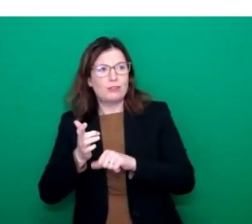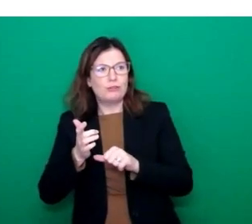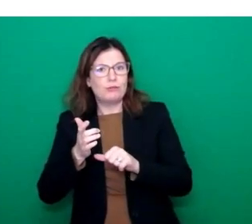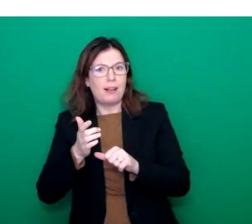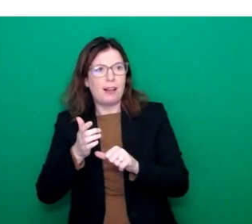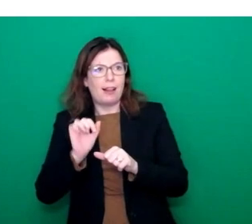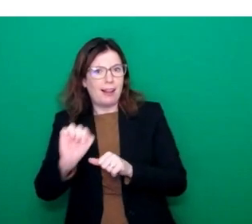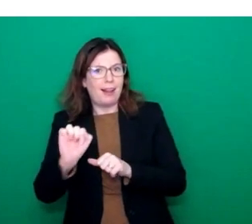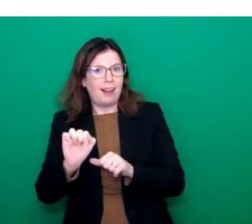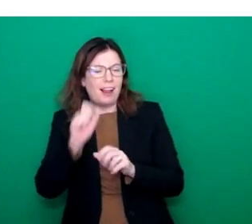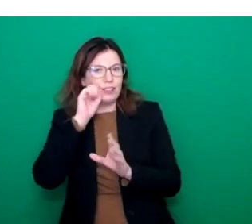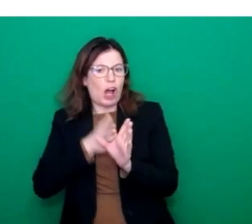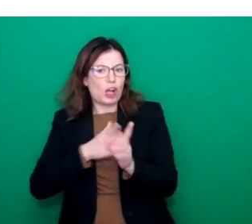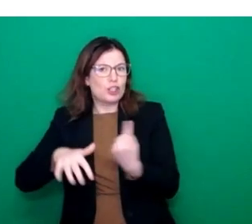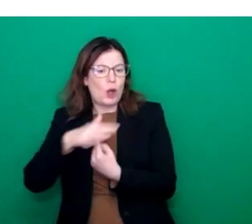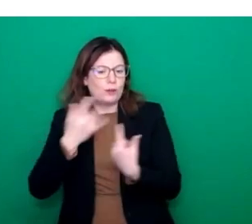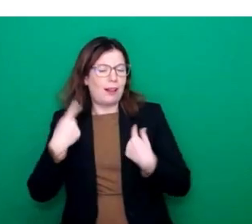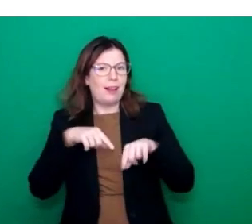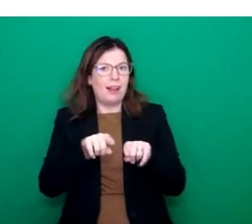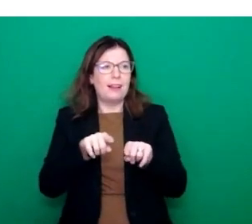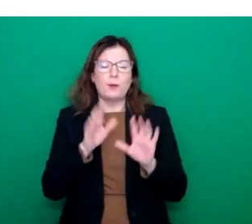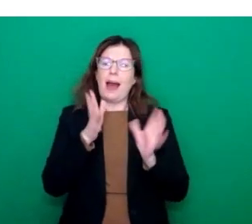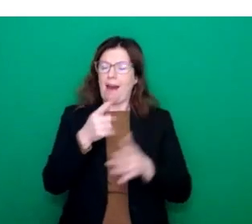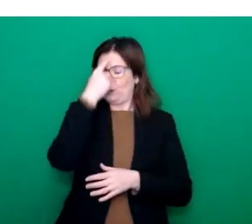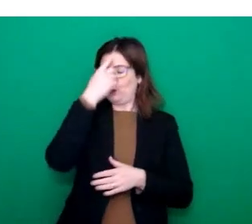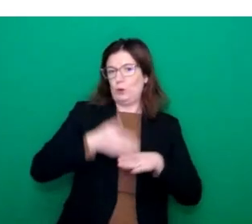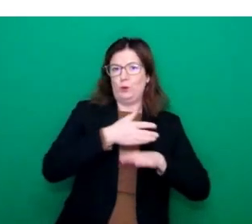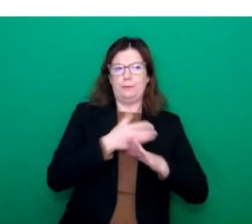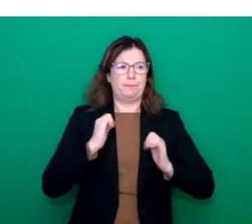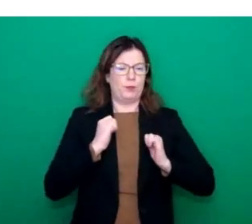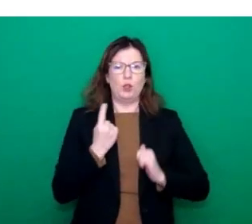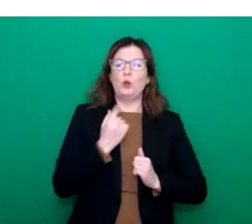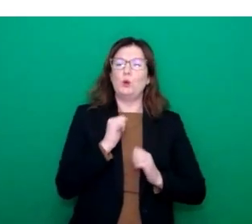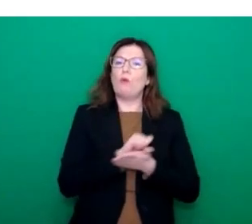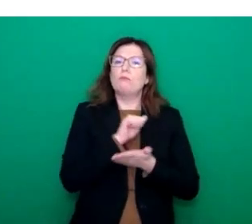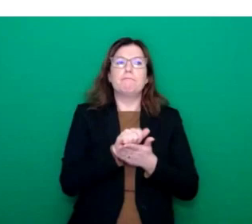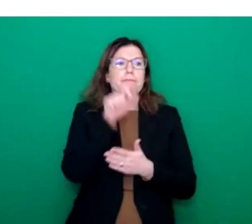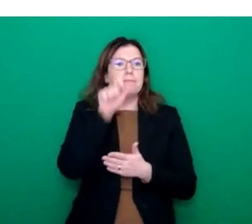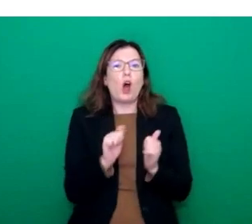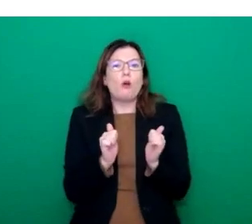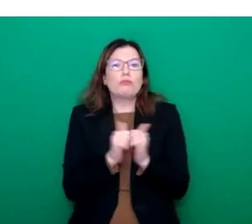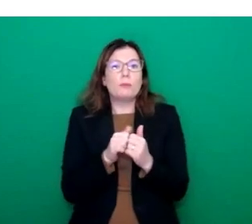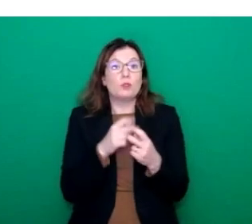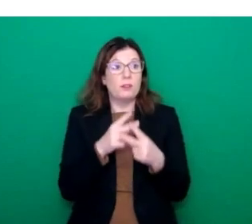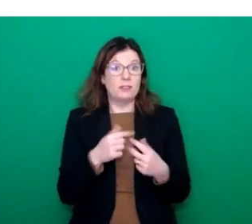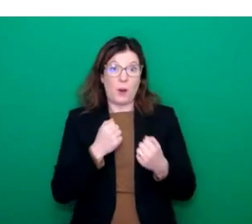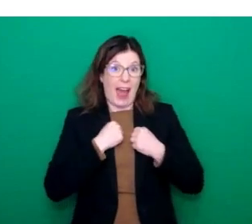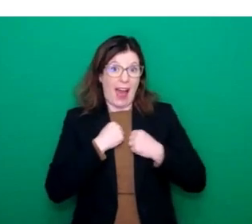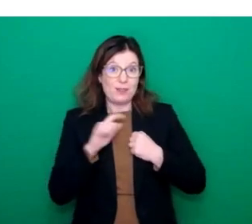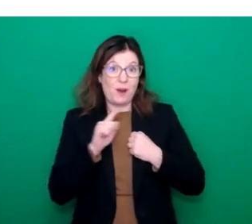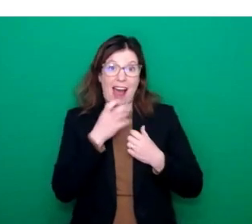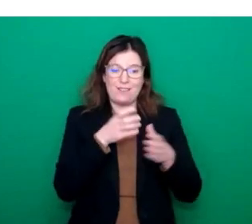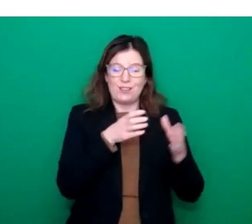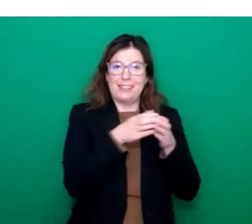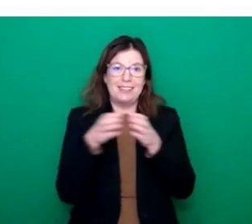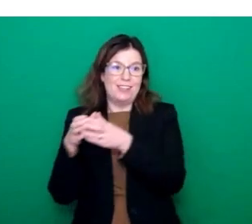role, the psychosocial. So we need to think about supervision. And at the moment, we have two groups providing supervision, but it's